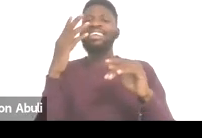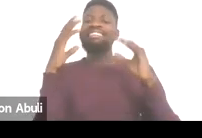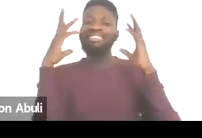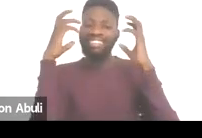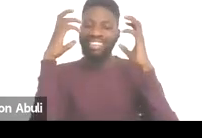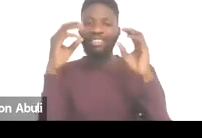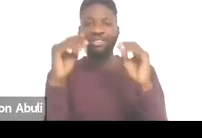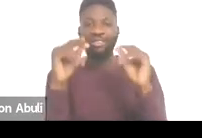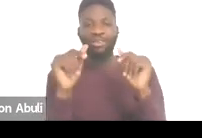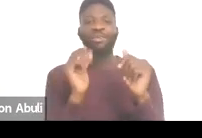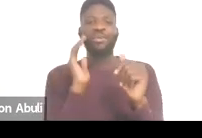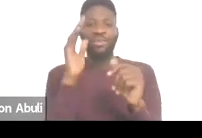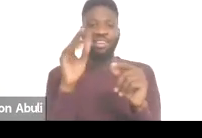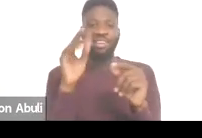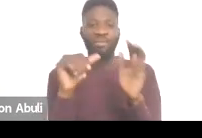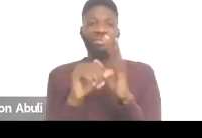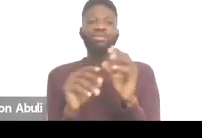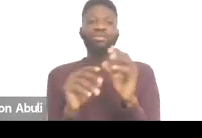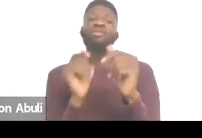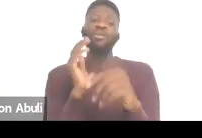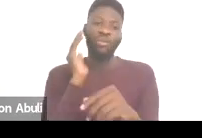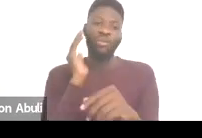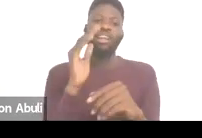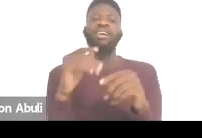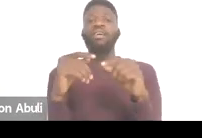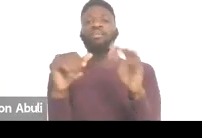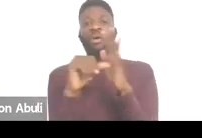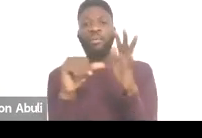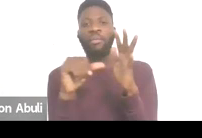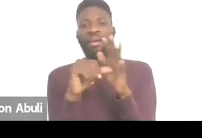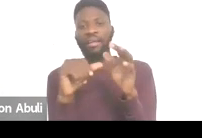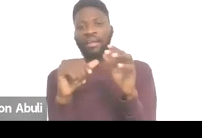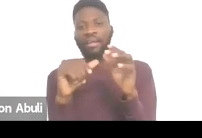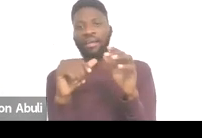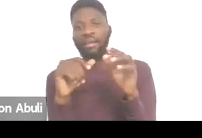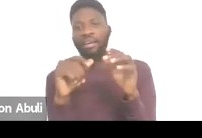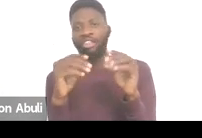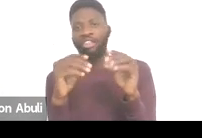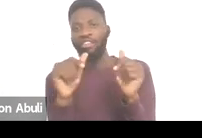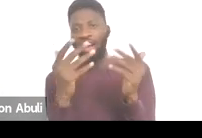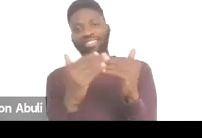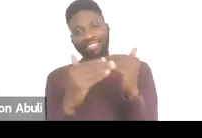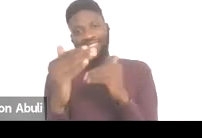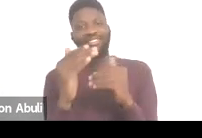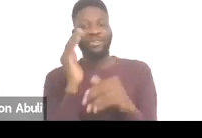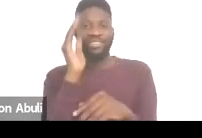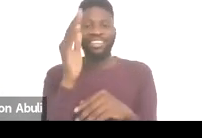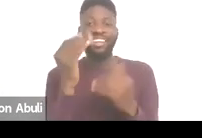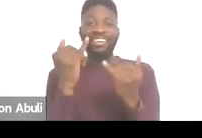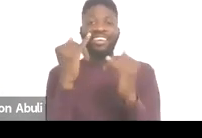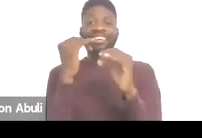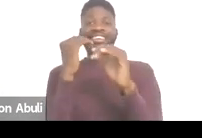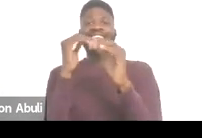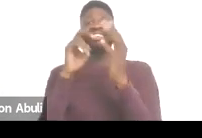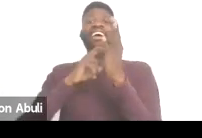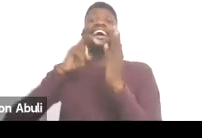solving, conflict resolution. Those are sessions that we are going to have next time. So rather than preempting what you're going to